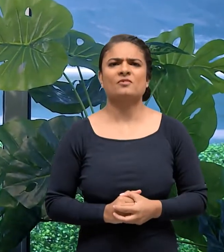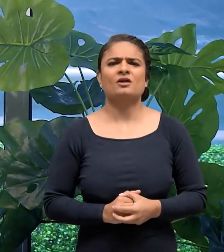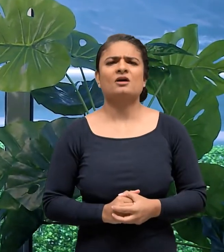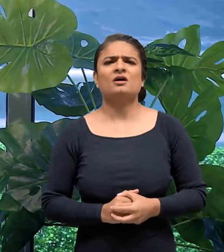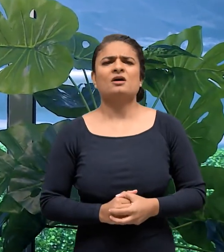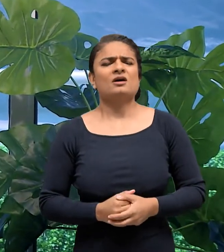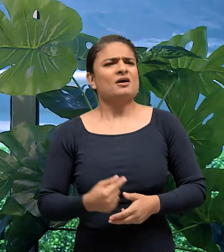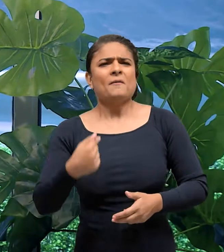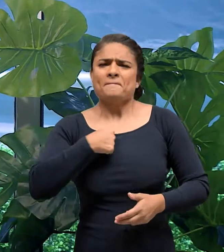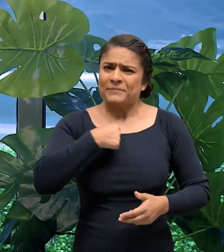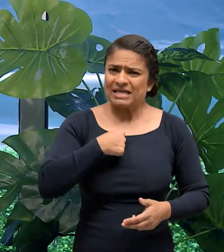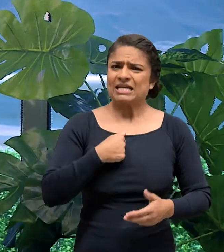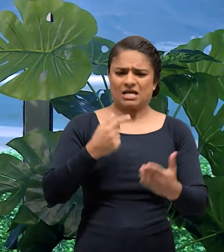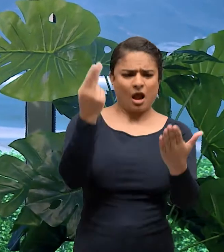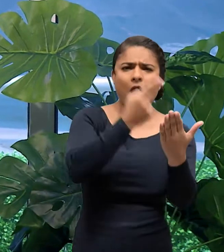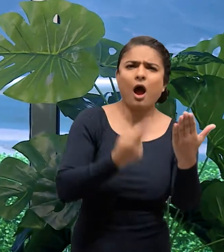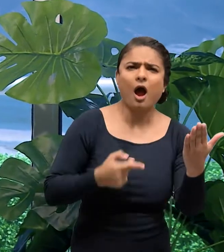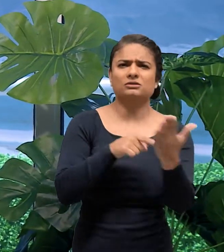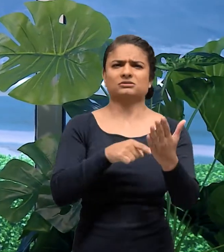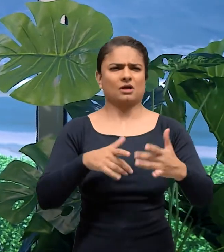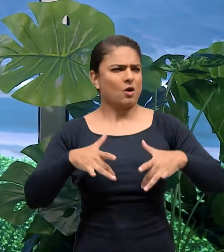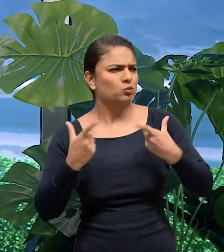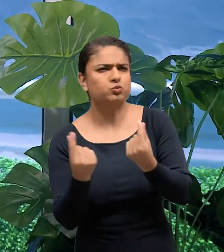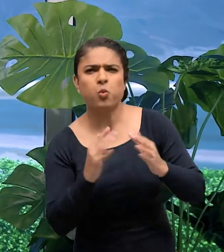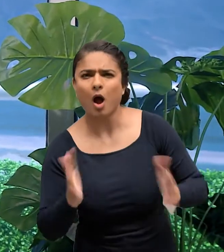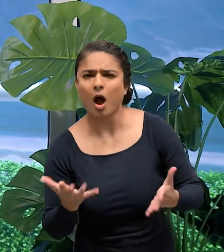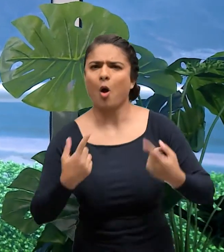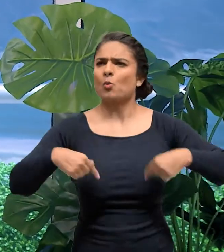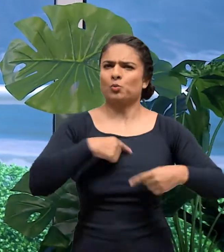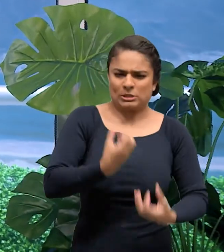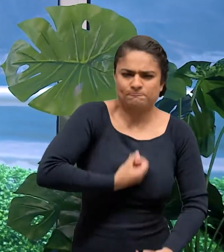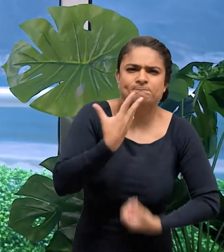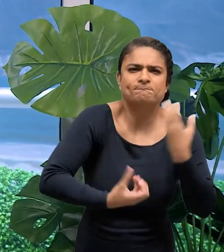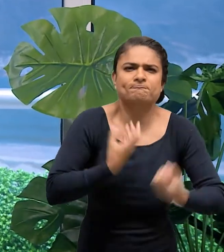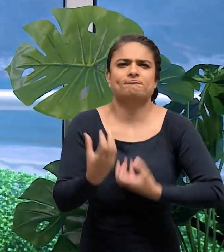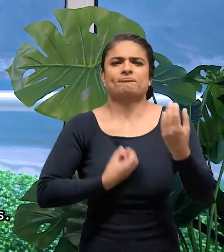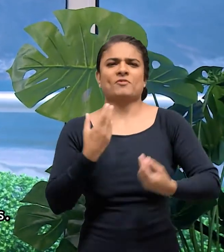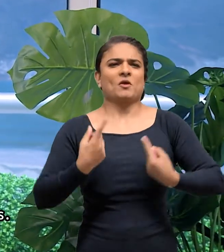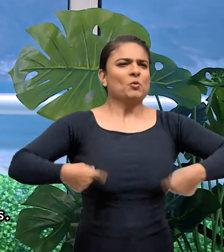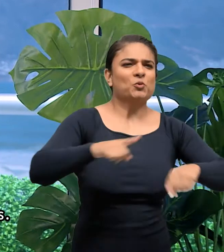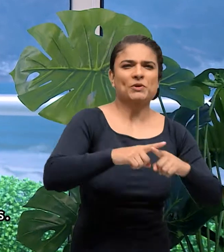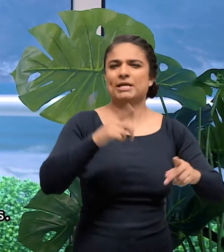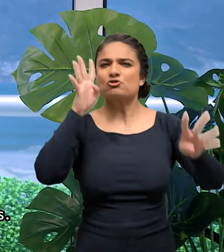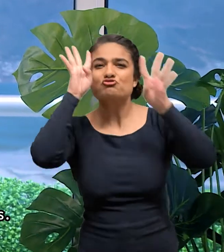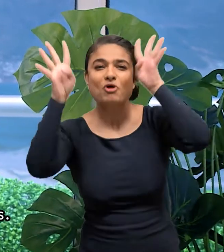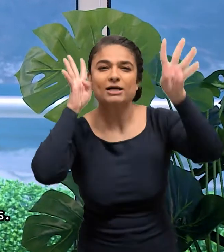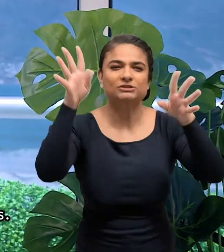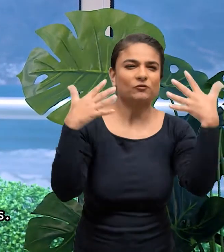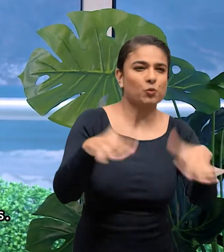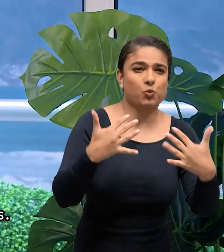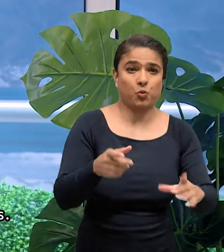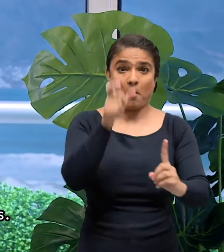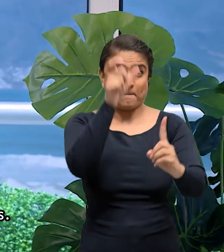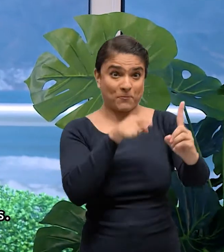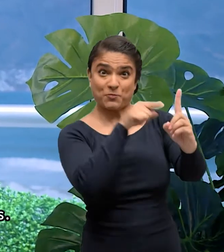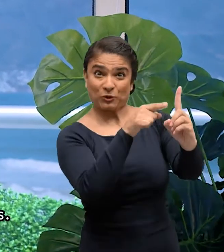arts. Art has been a platform for creativity and self-expression since the beginning of time. And it's this use of art